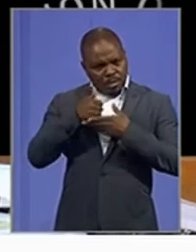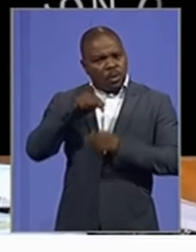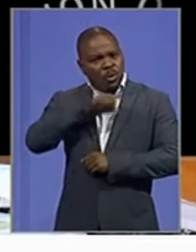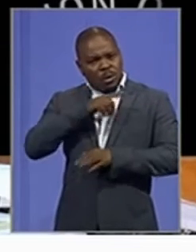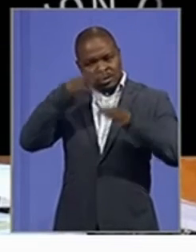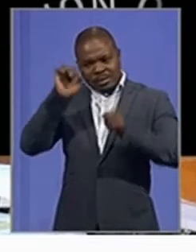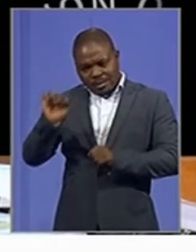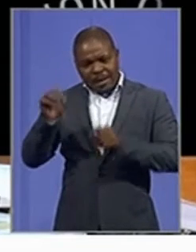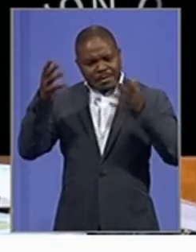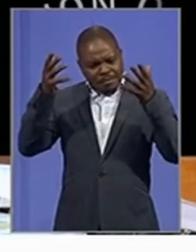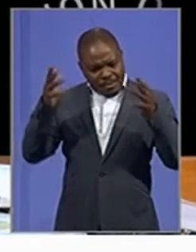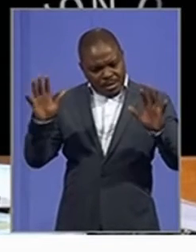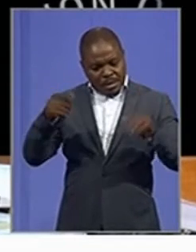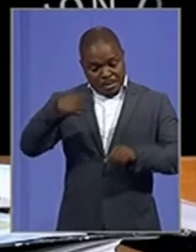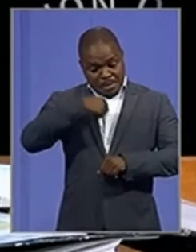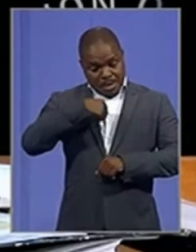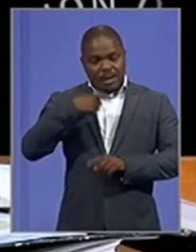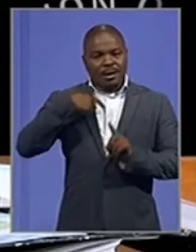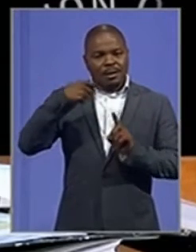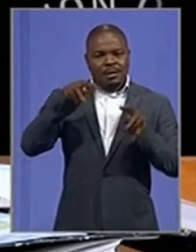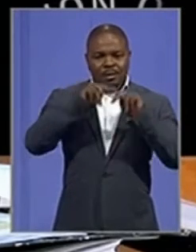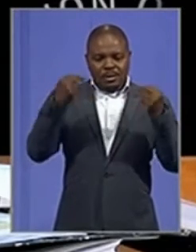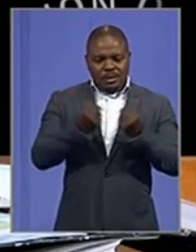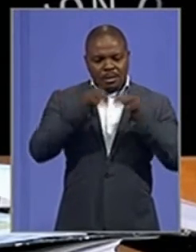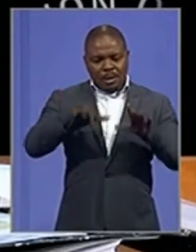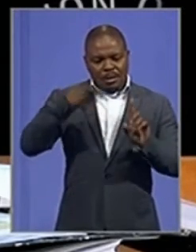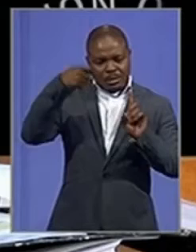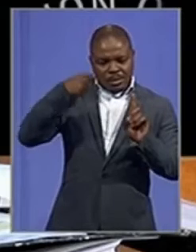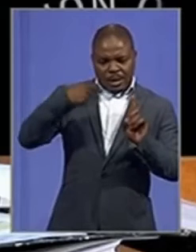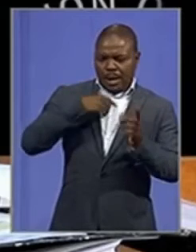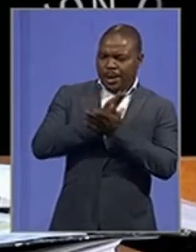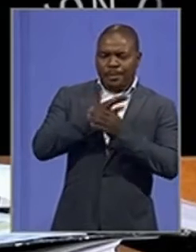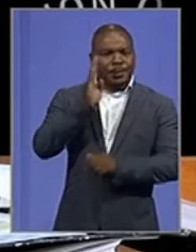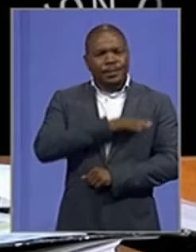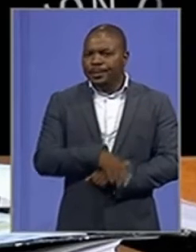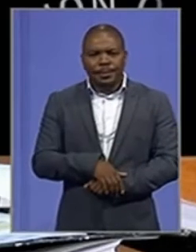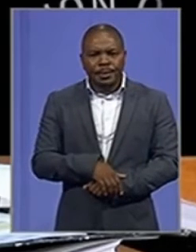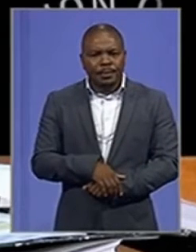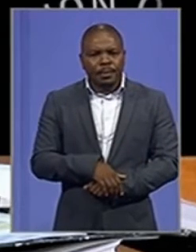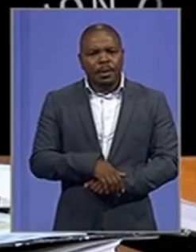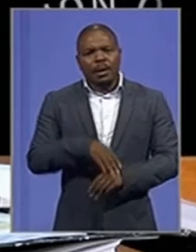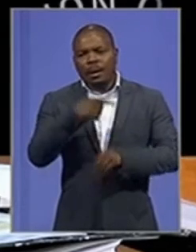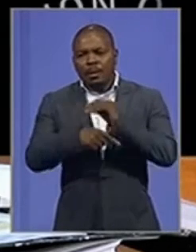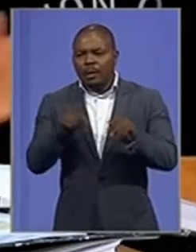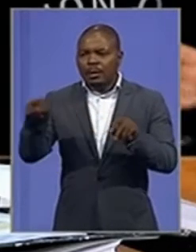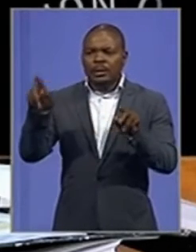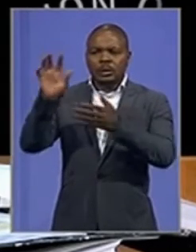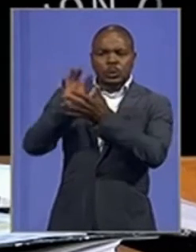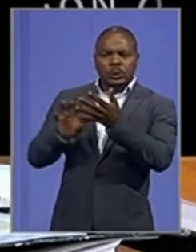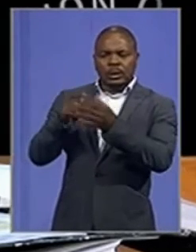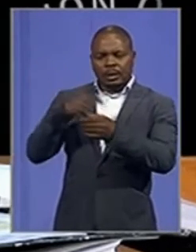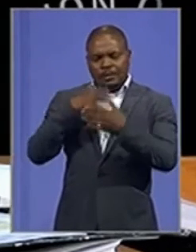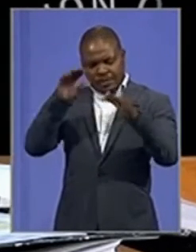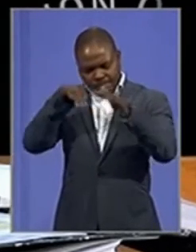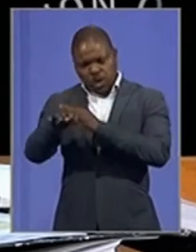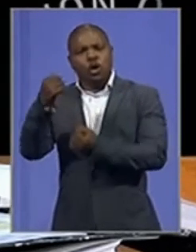that decision, I myself, as Speaker of the National Assembly, have not been happy about what has come out. I have rushed